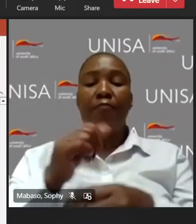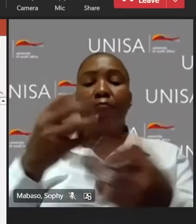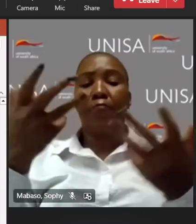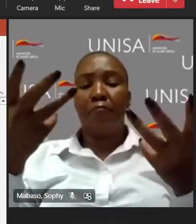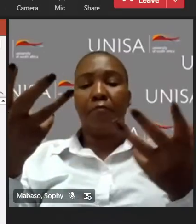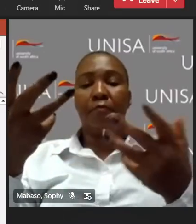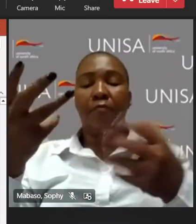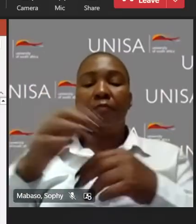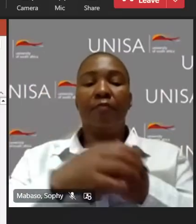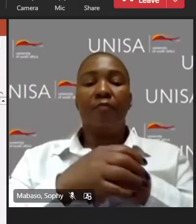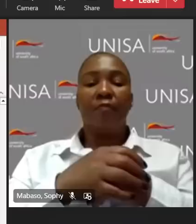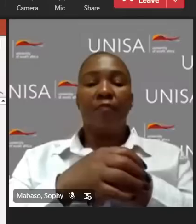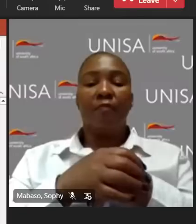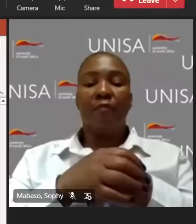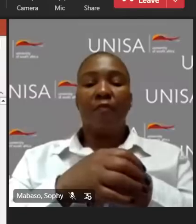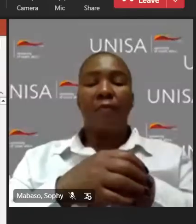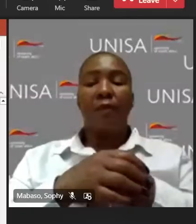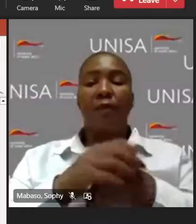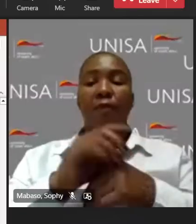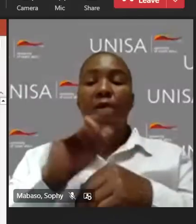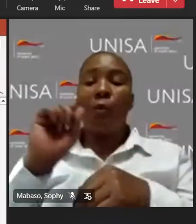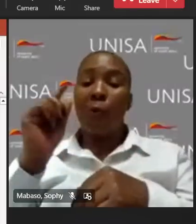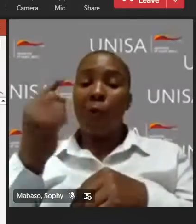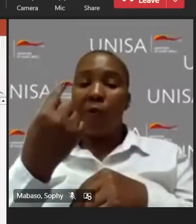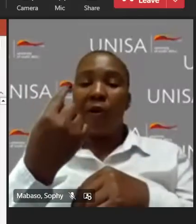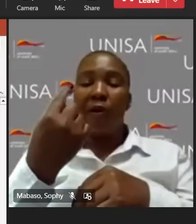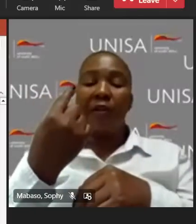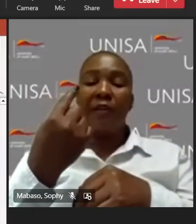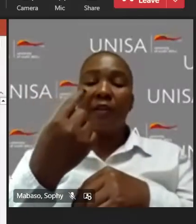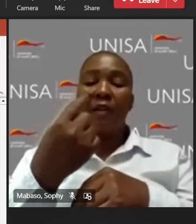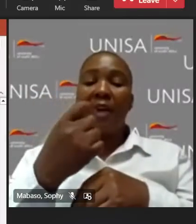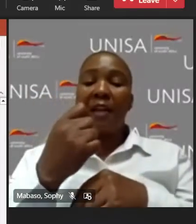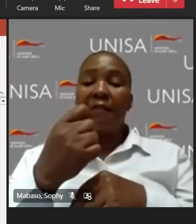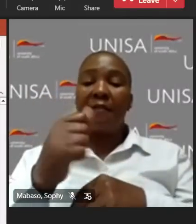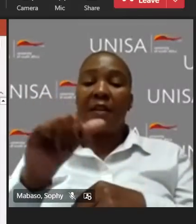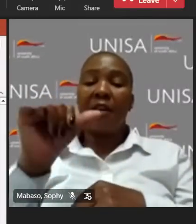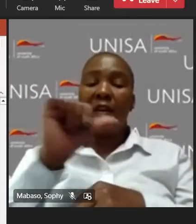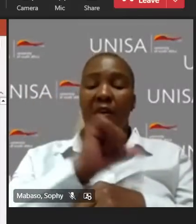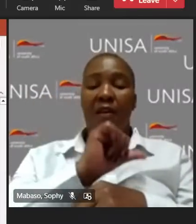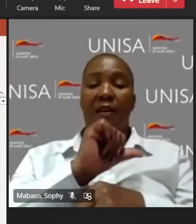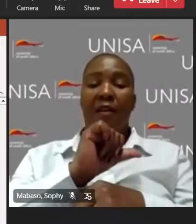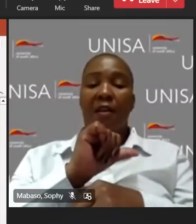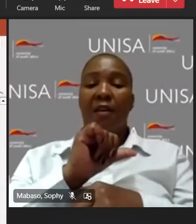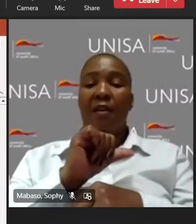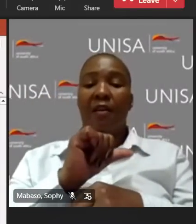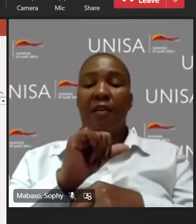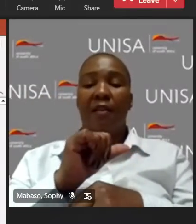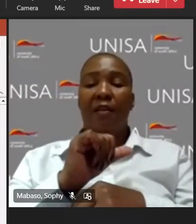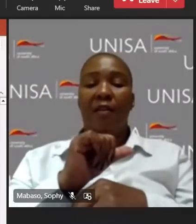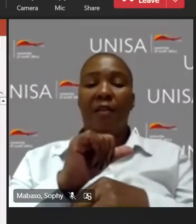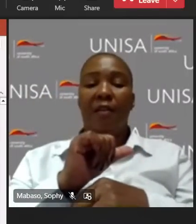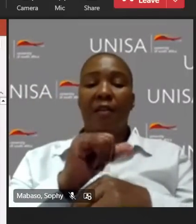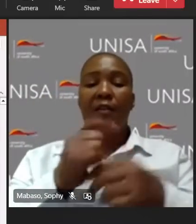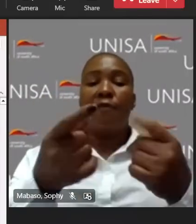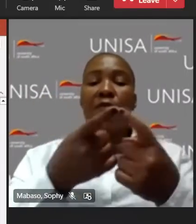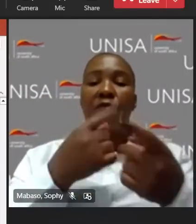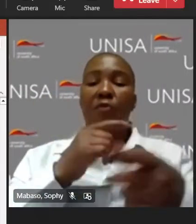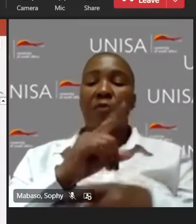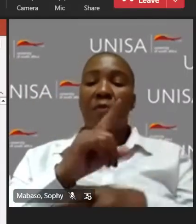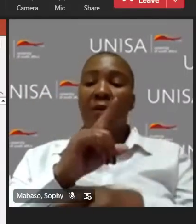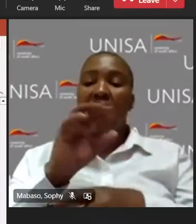We can only refund fee from 100 Rand going